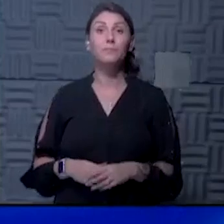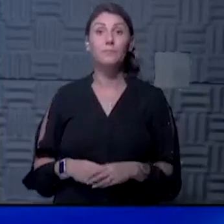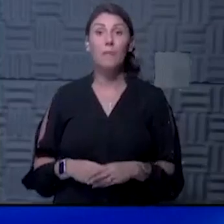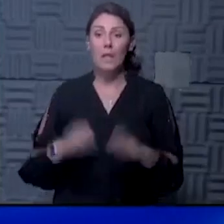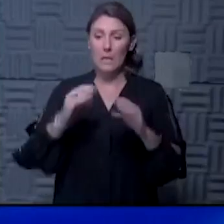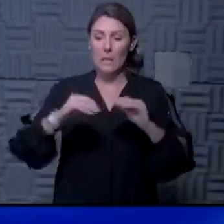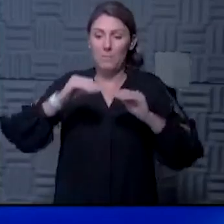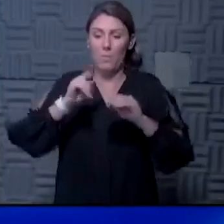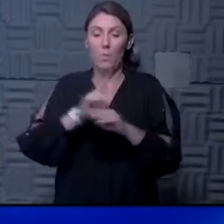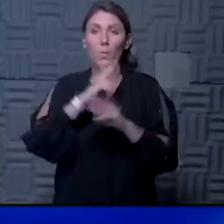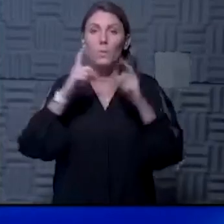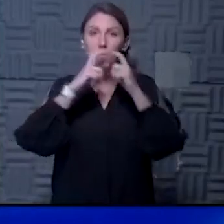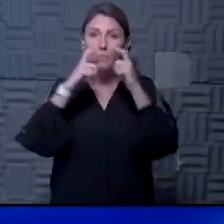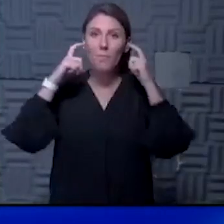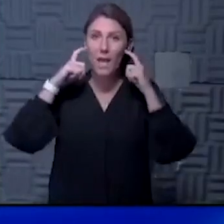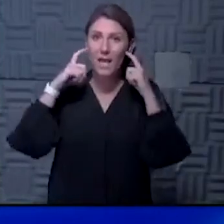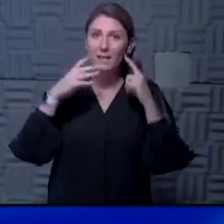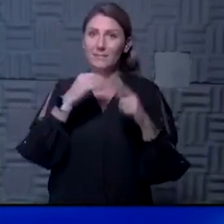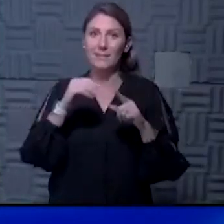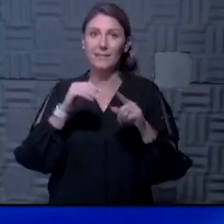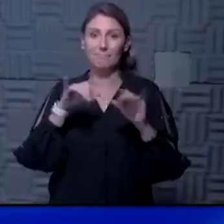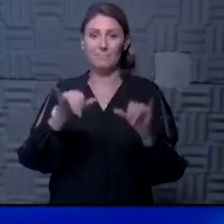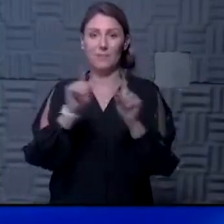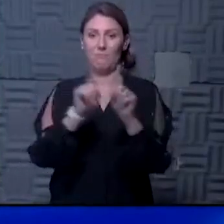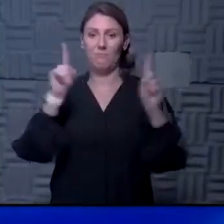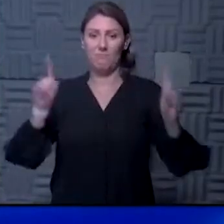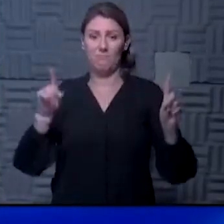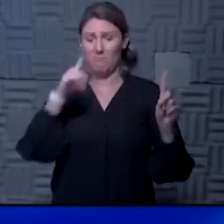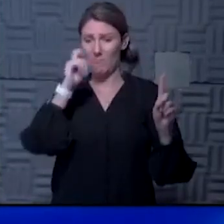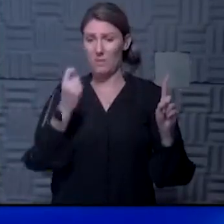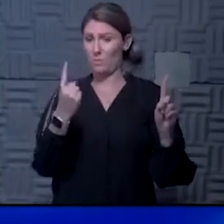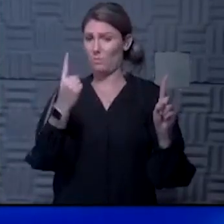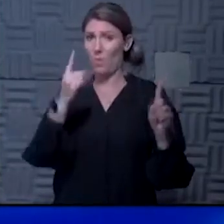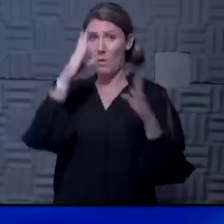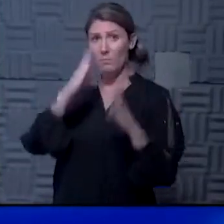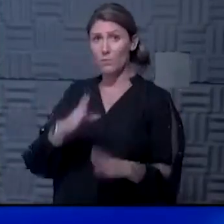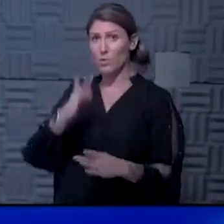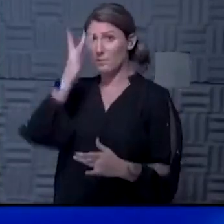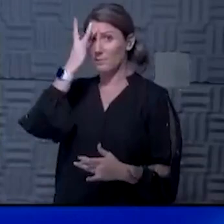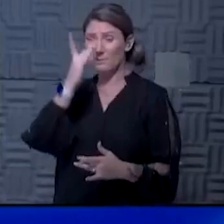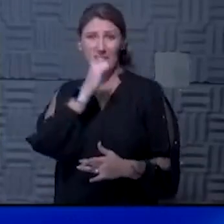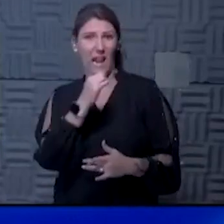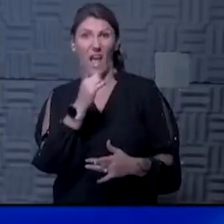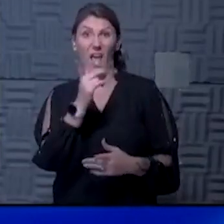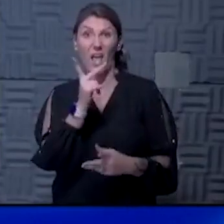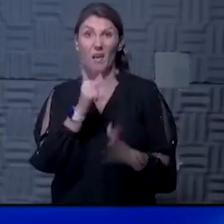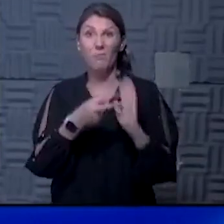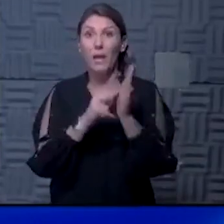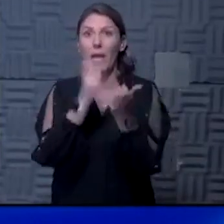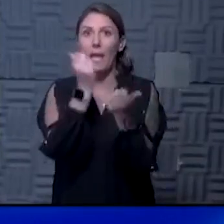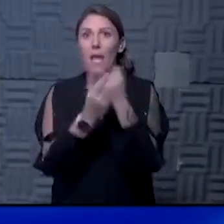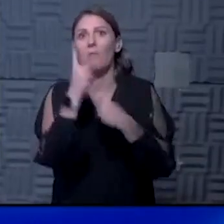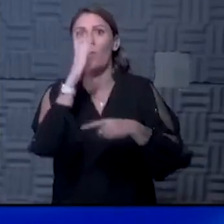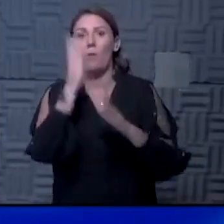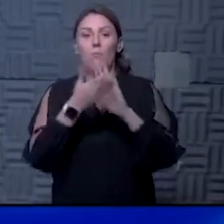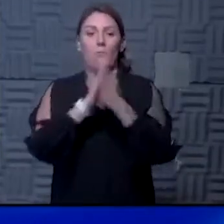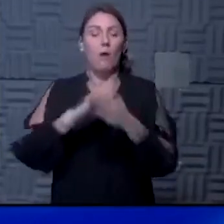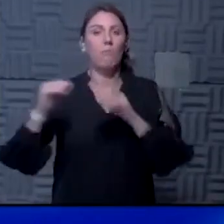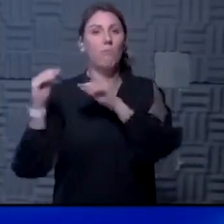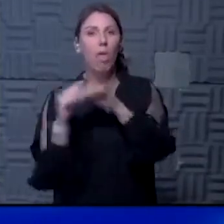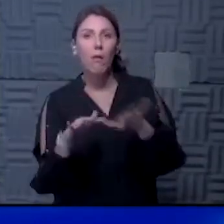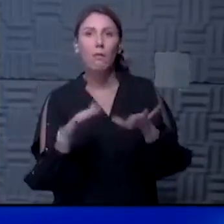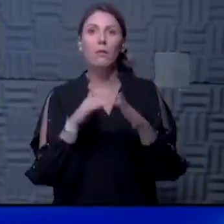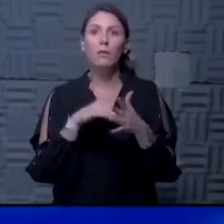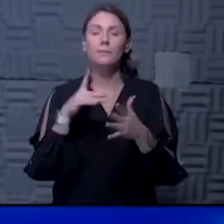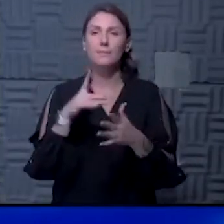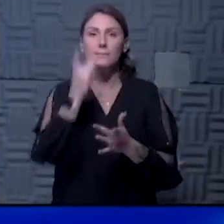the more you wear the mask and the more you try to stay distant in that house, just because one person's sick doesn't mean that everybody's going to get sick. And I think that we have to